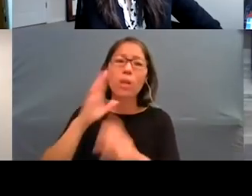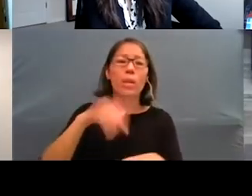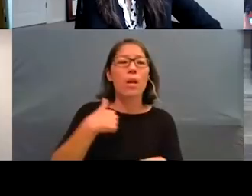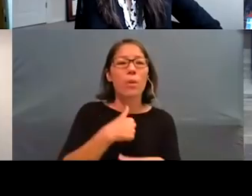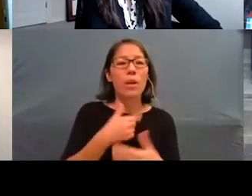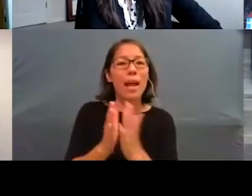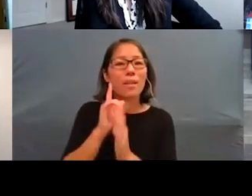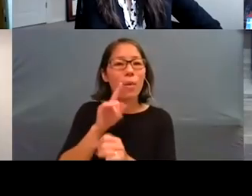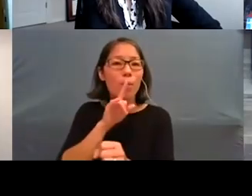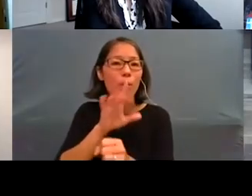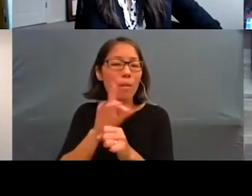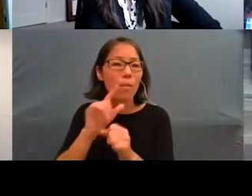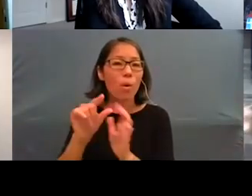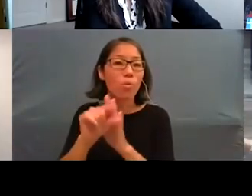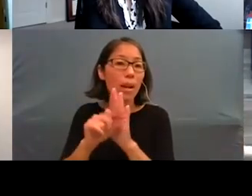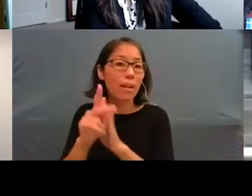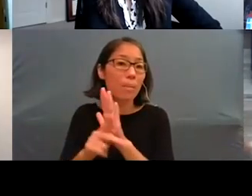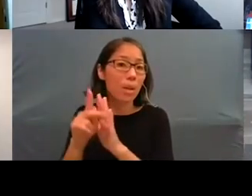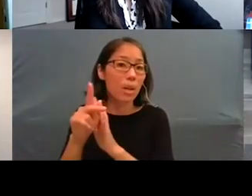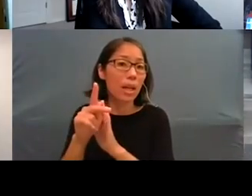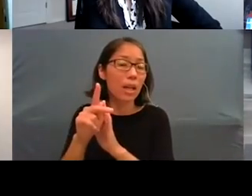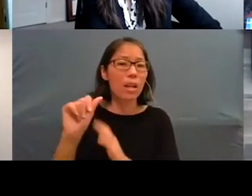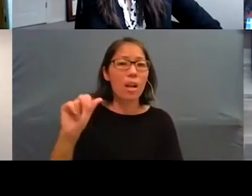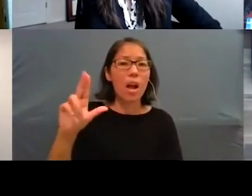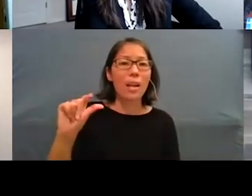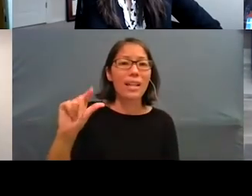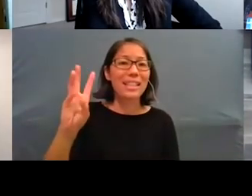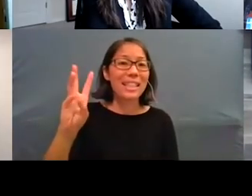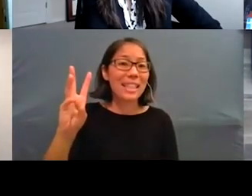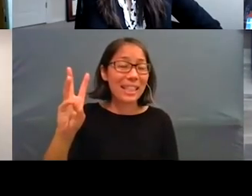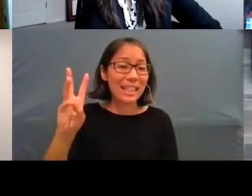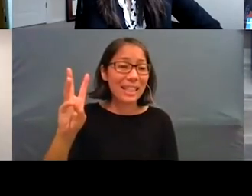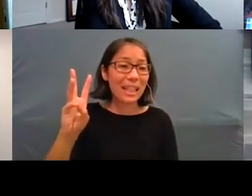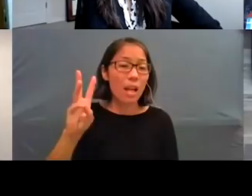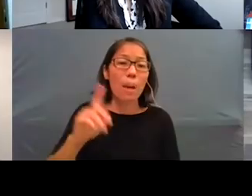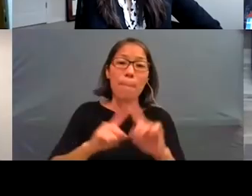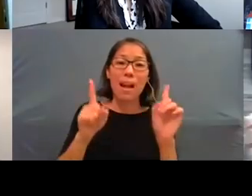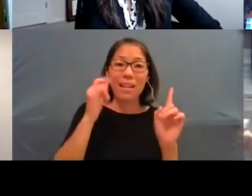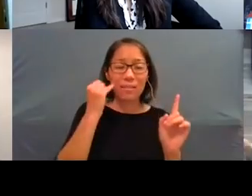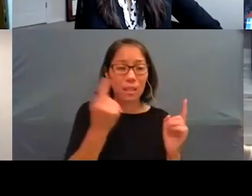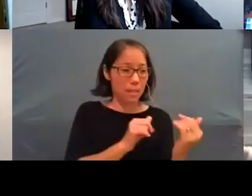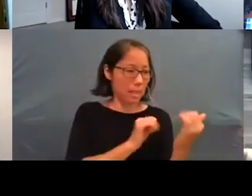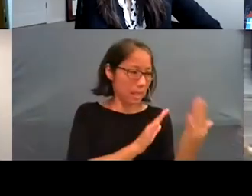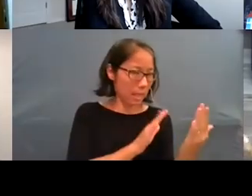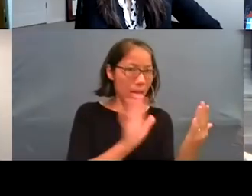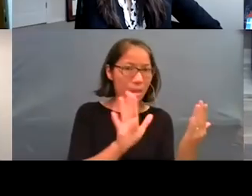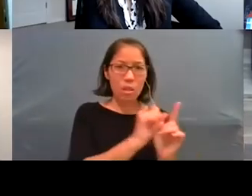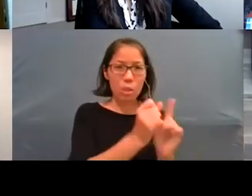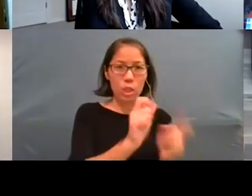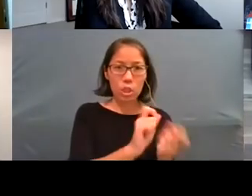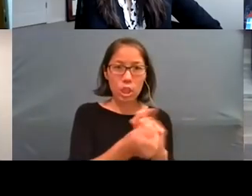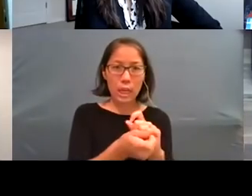for a grading period by August 6th. However, if someone's in person and their circumstances change, that